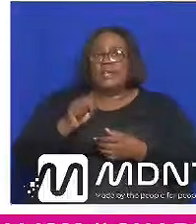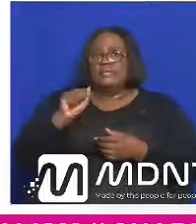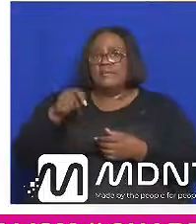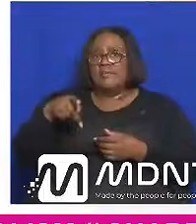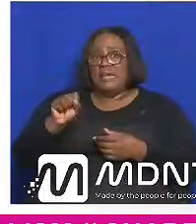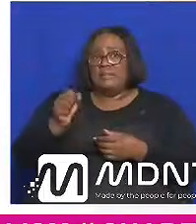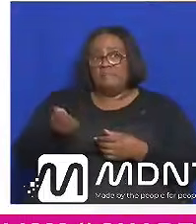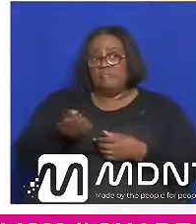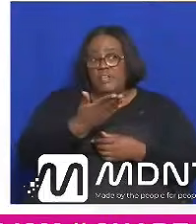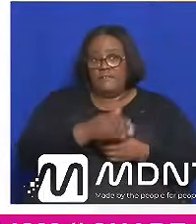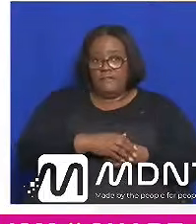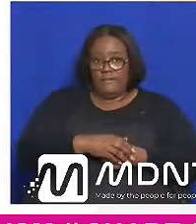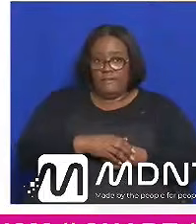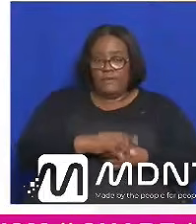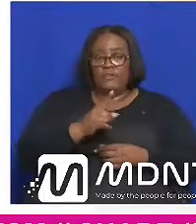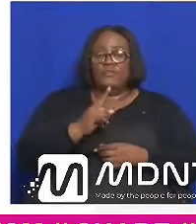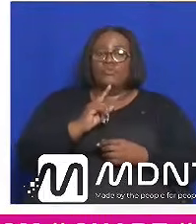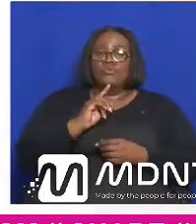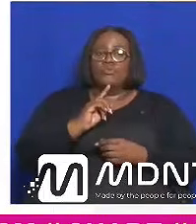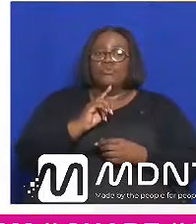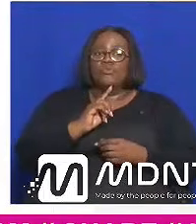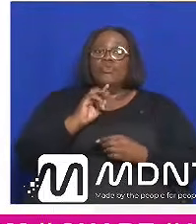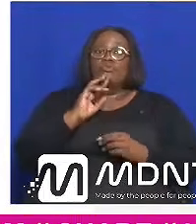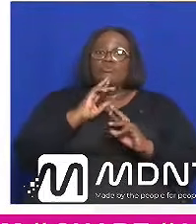are responding to that